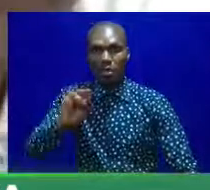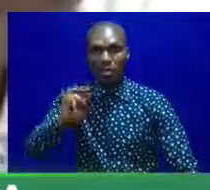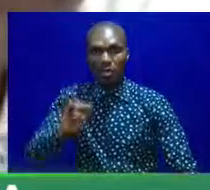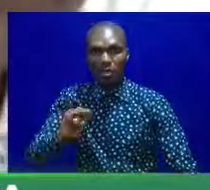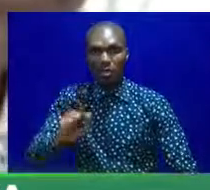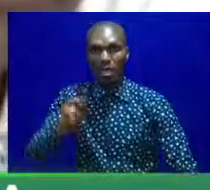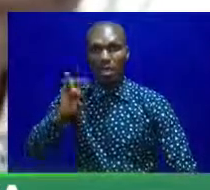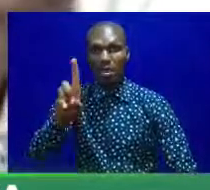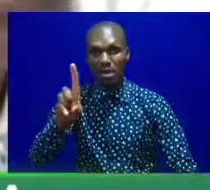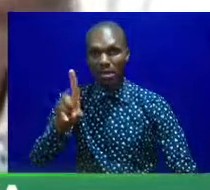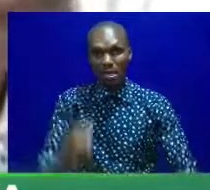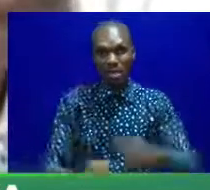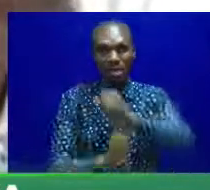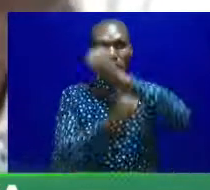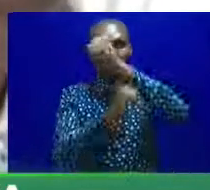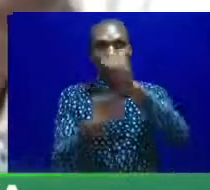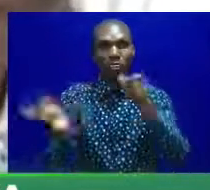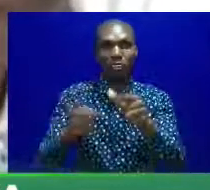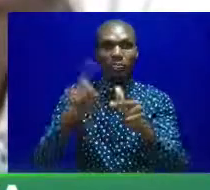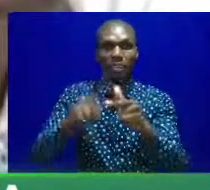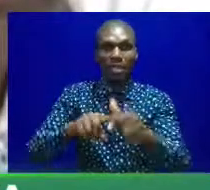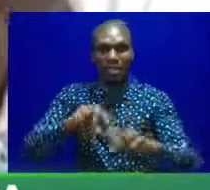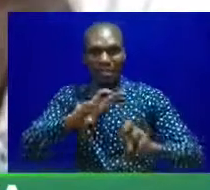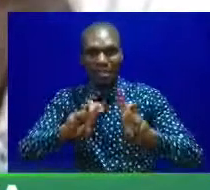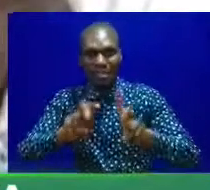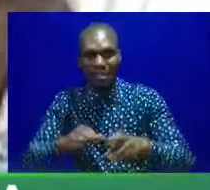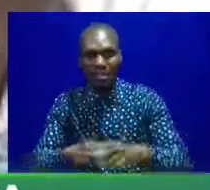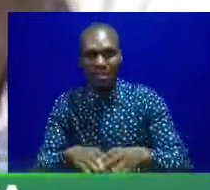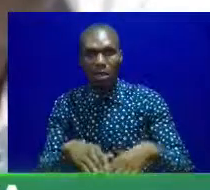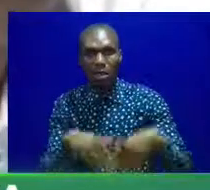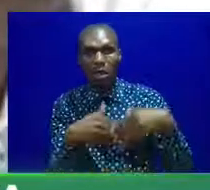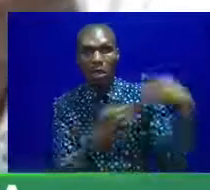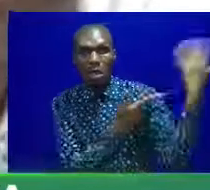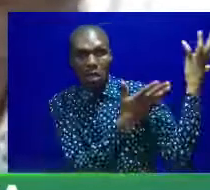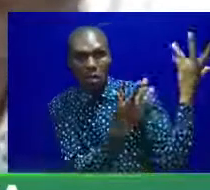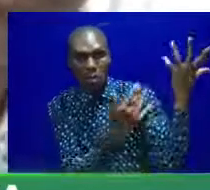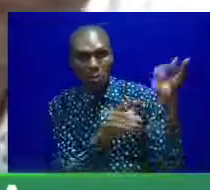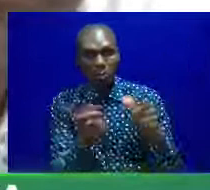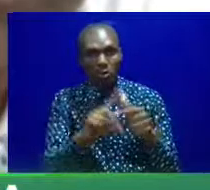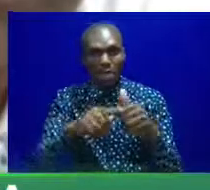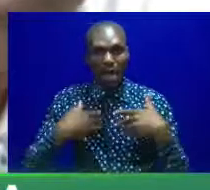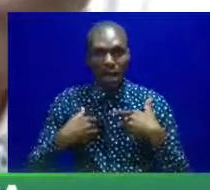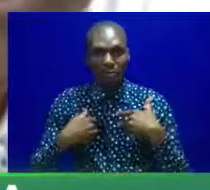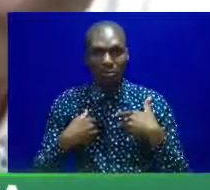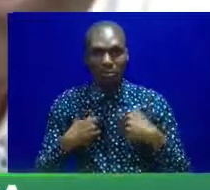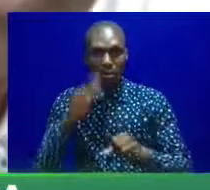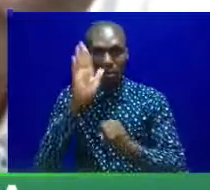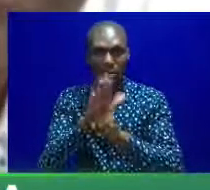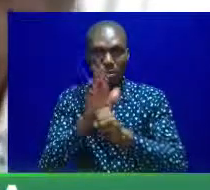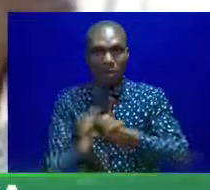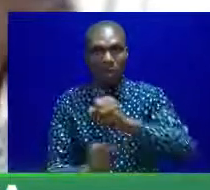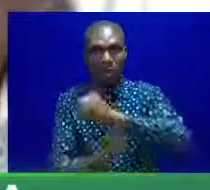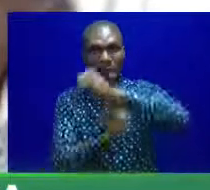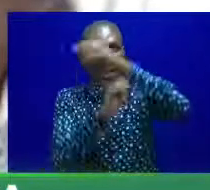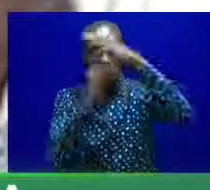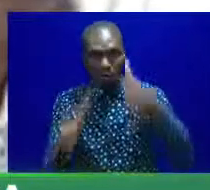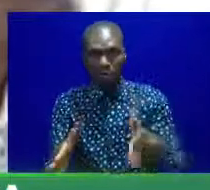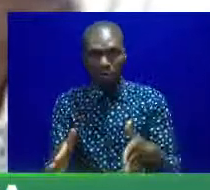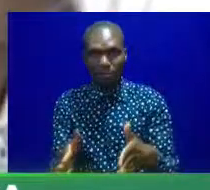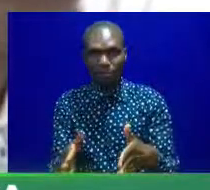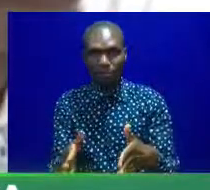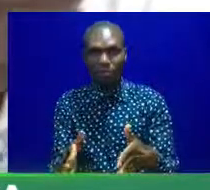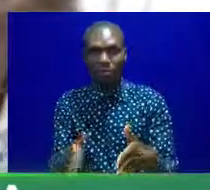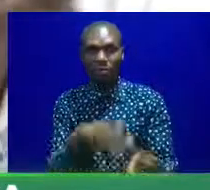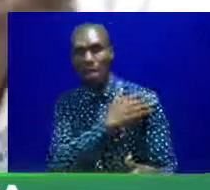them for, we're looking forward to reach out to other donor support organizations